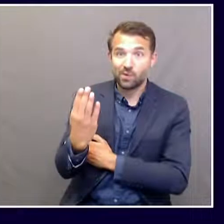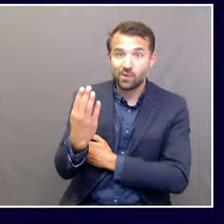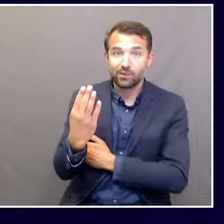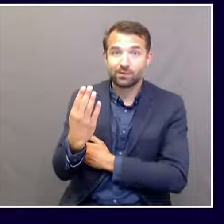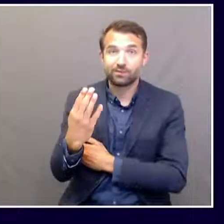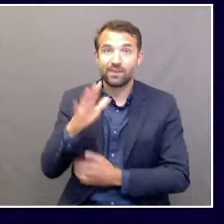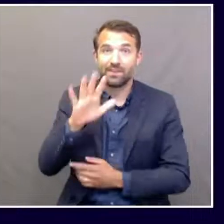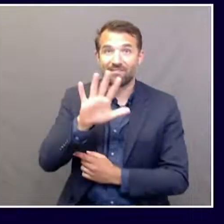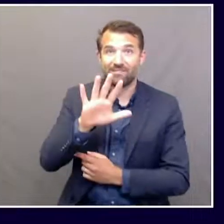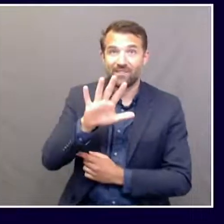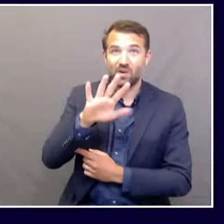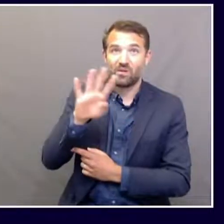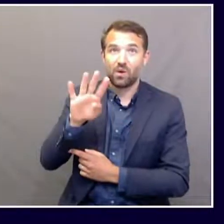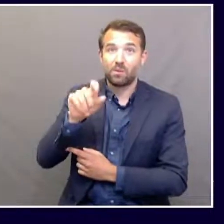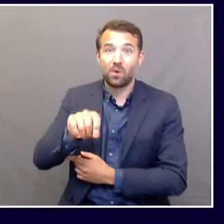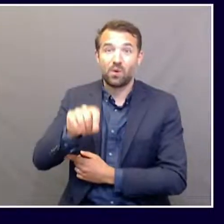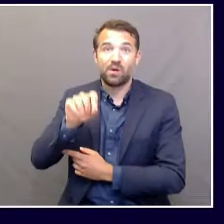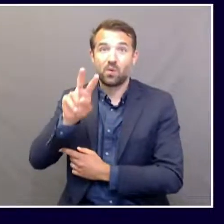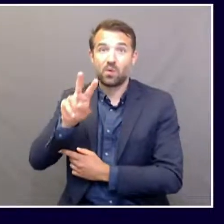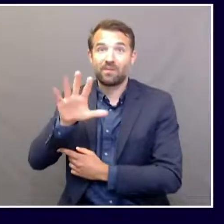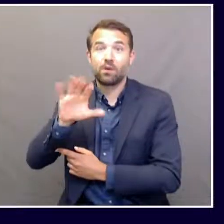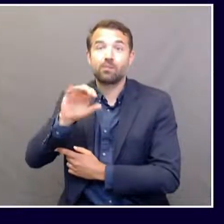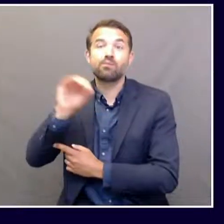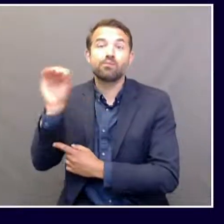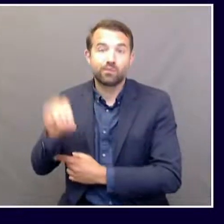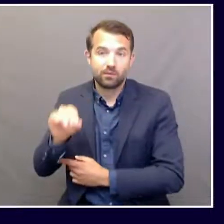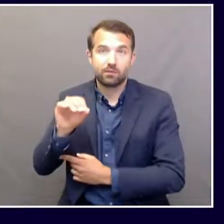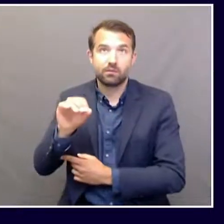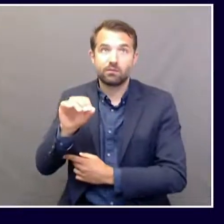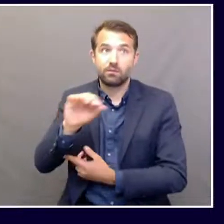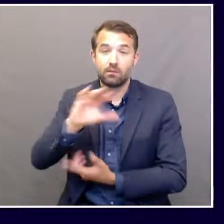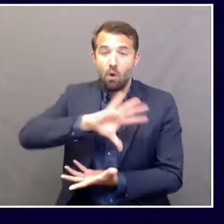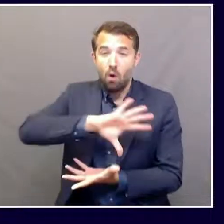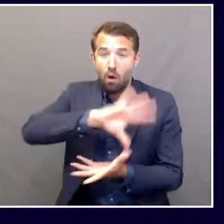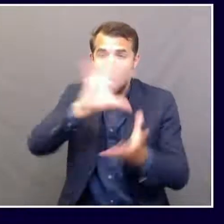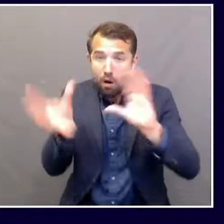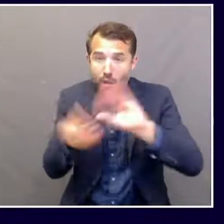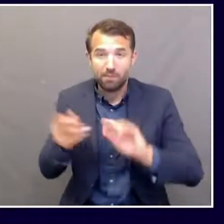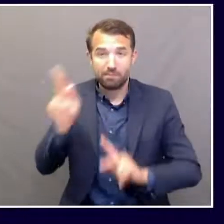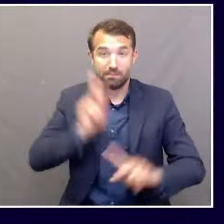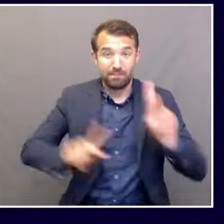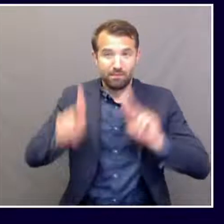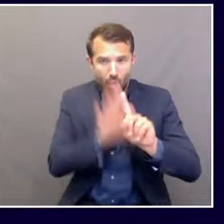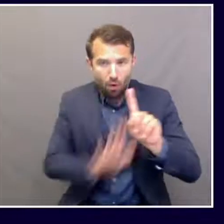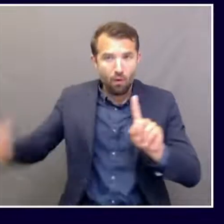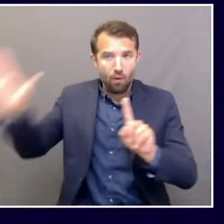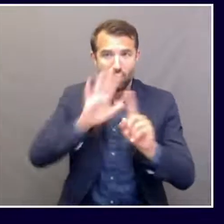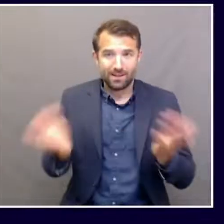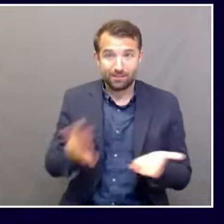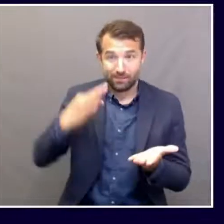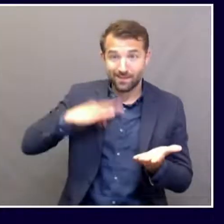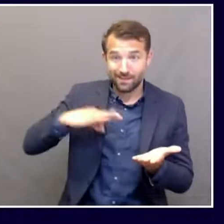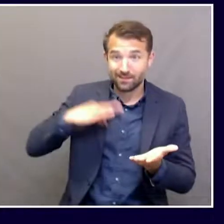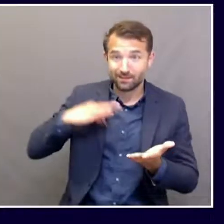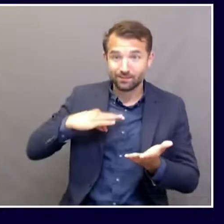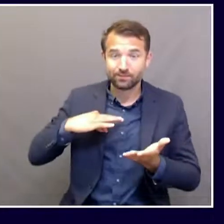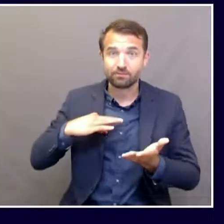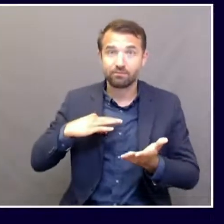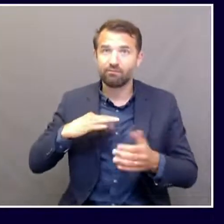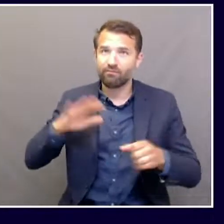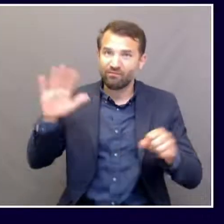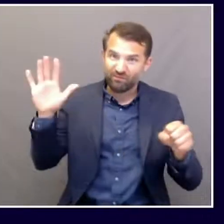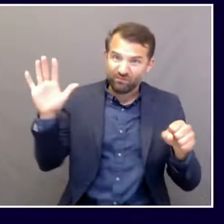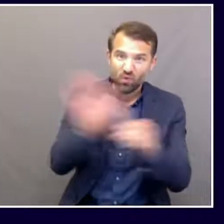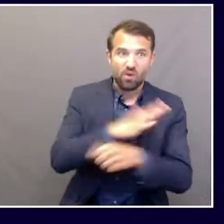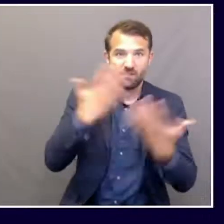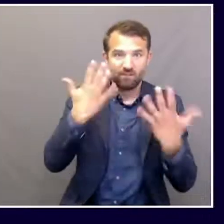54.25% of the entire population of Maine has been fully vaccinated for COVID-19. And looking at